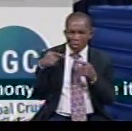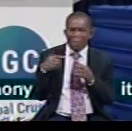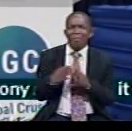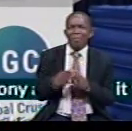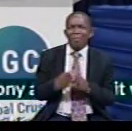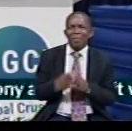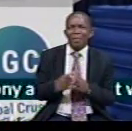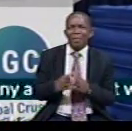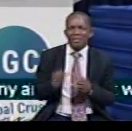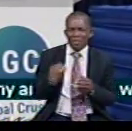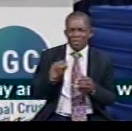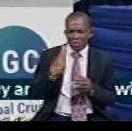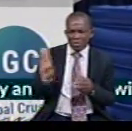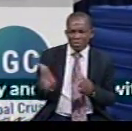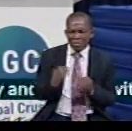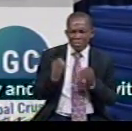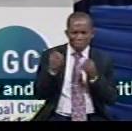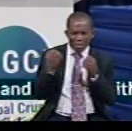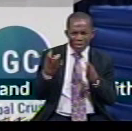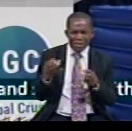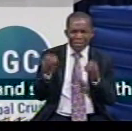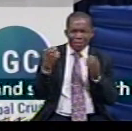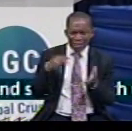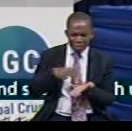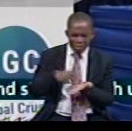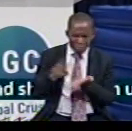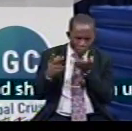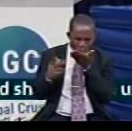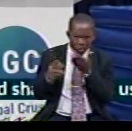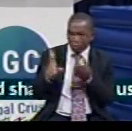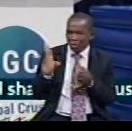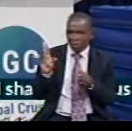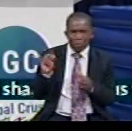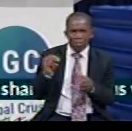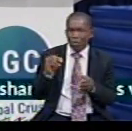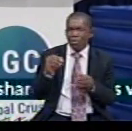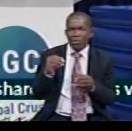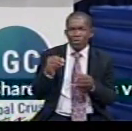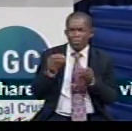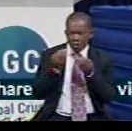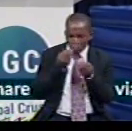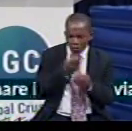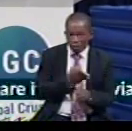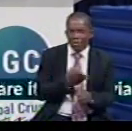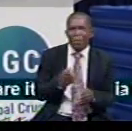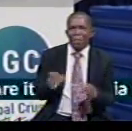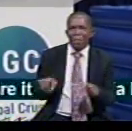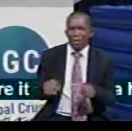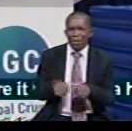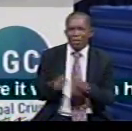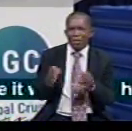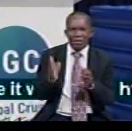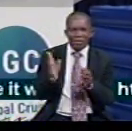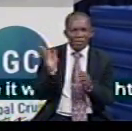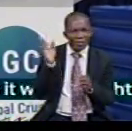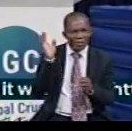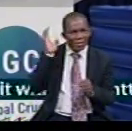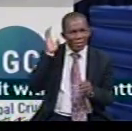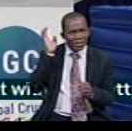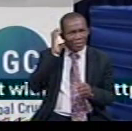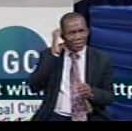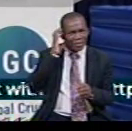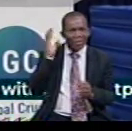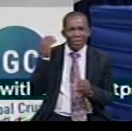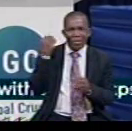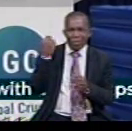were prescribed, but all to no avail. But she said when she came for the crusade, after the prayer of the man of God,